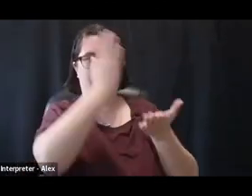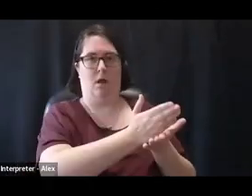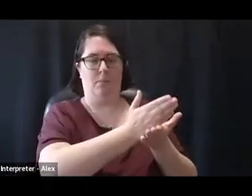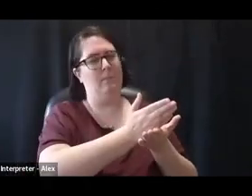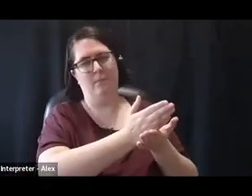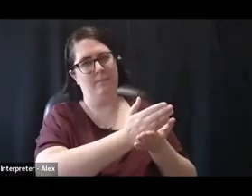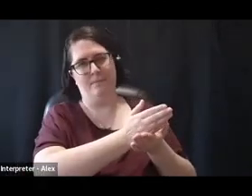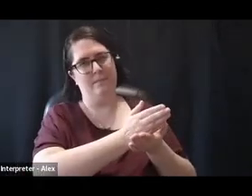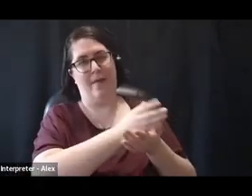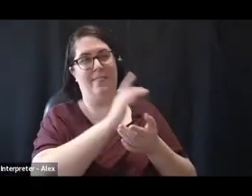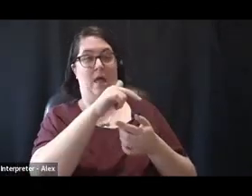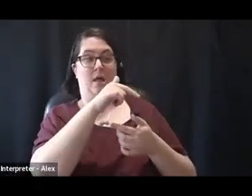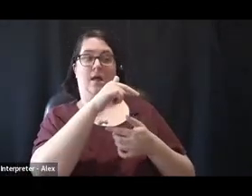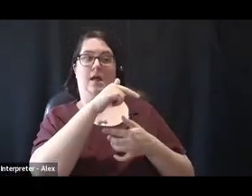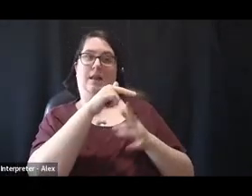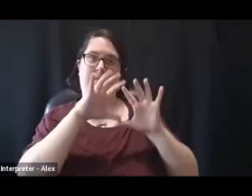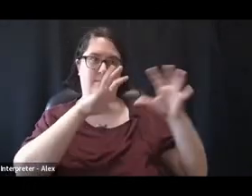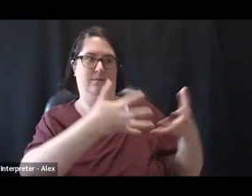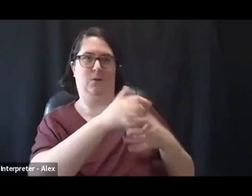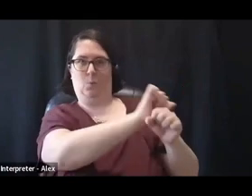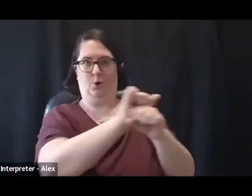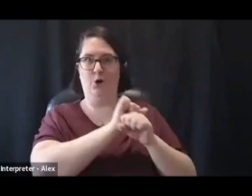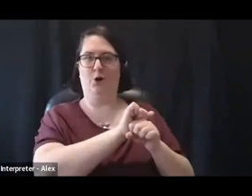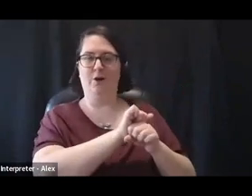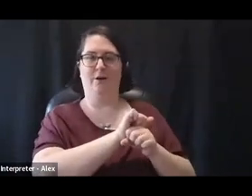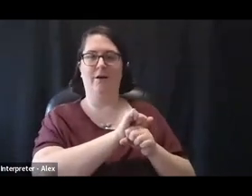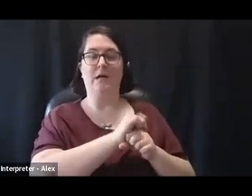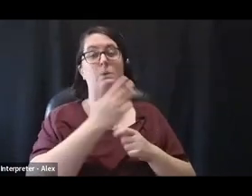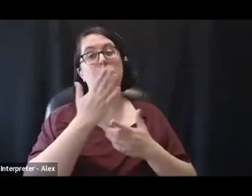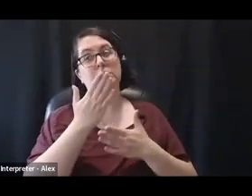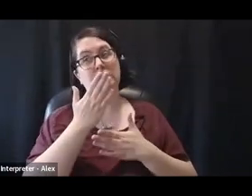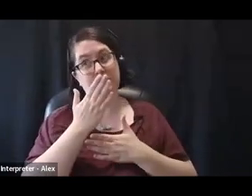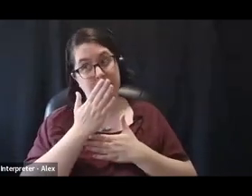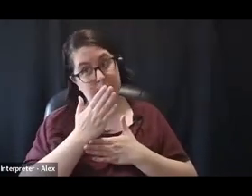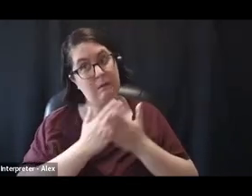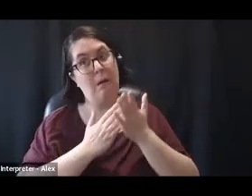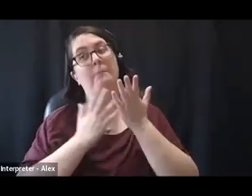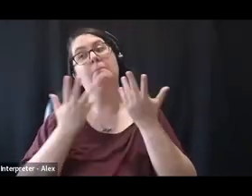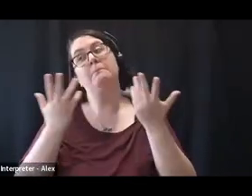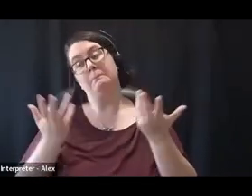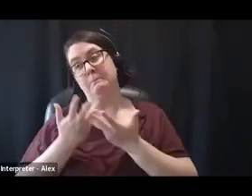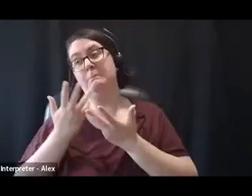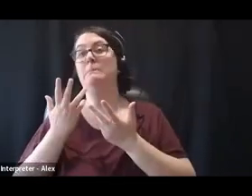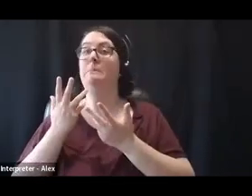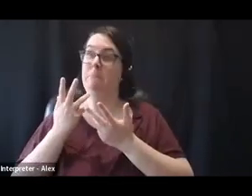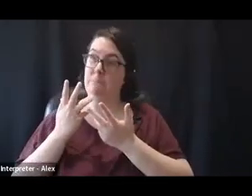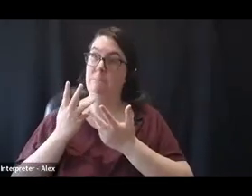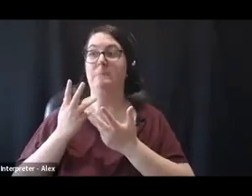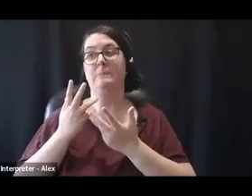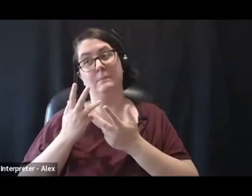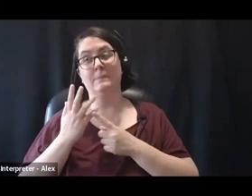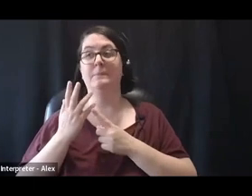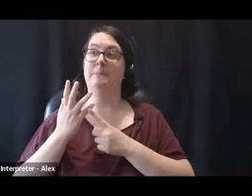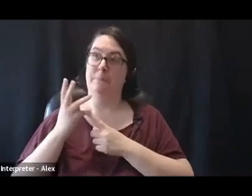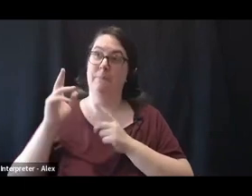it's, you know, I think that there are certain interests, invested interests, that, you know, would rather see certain systems and